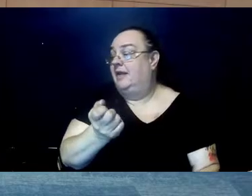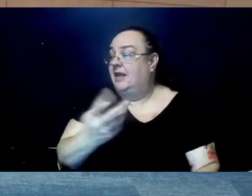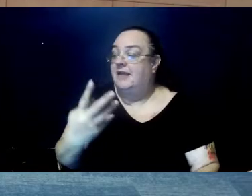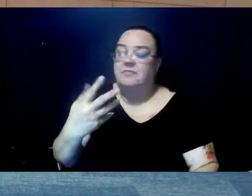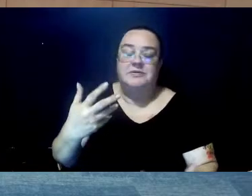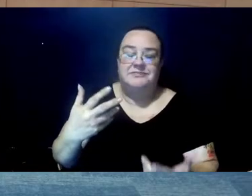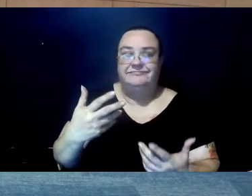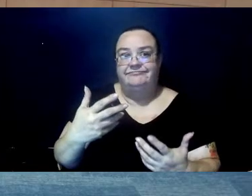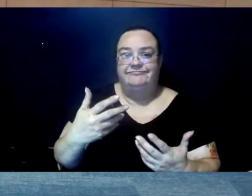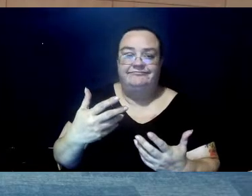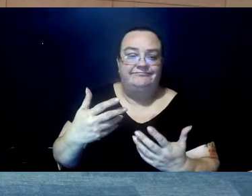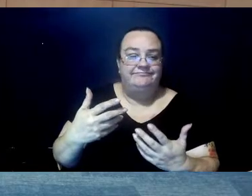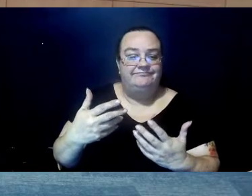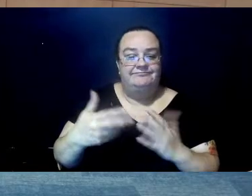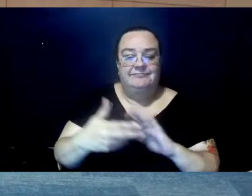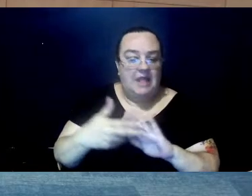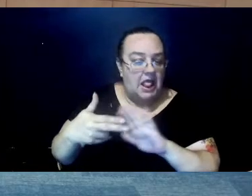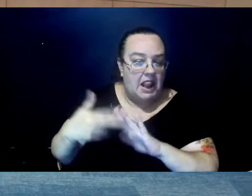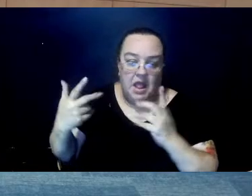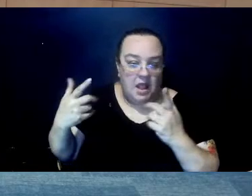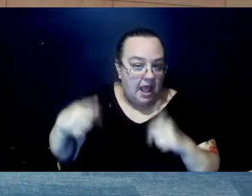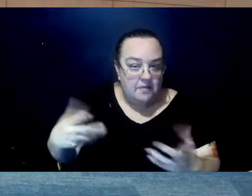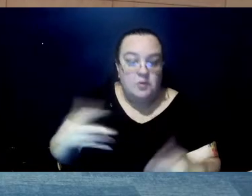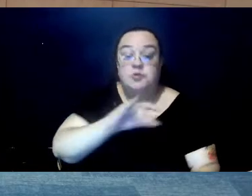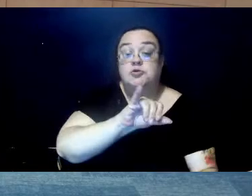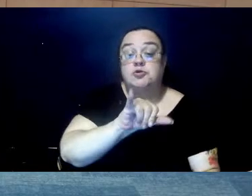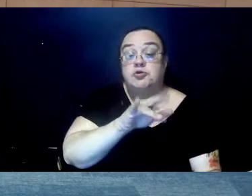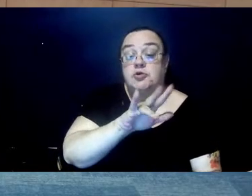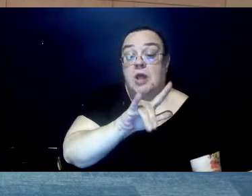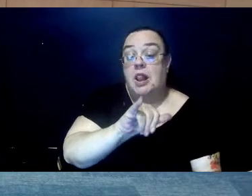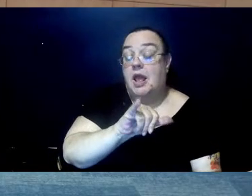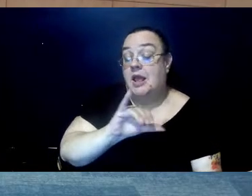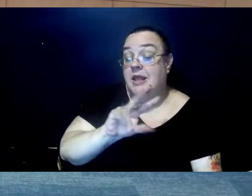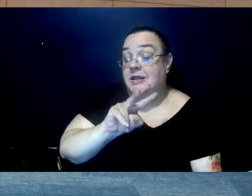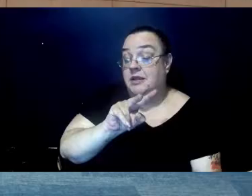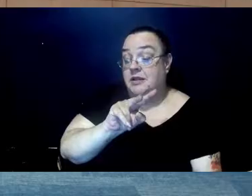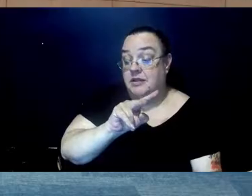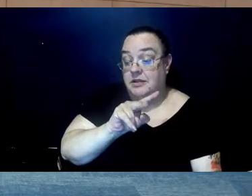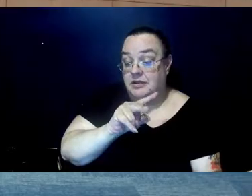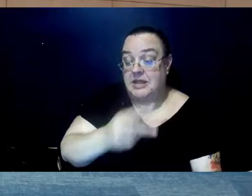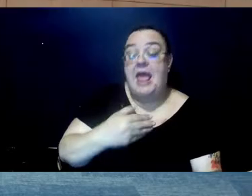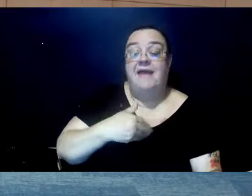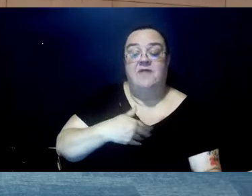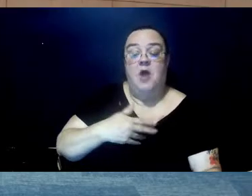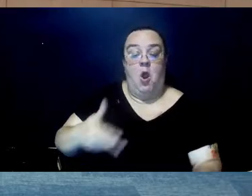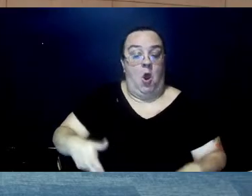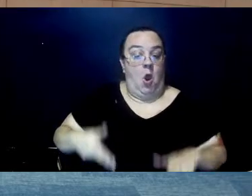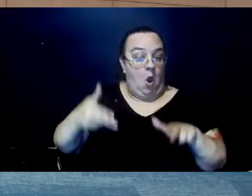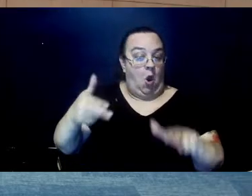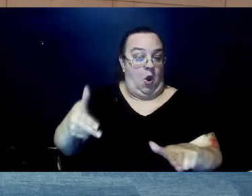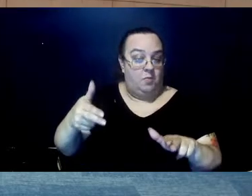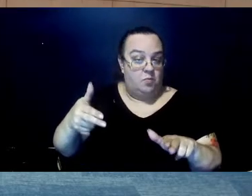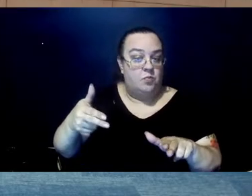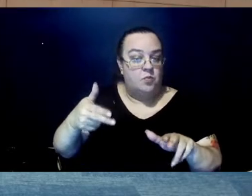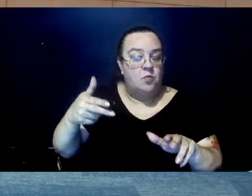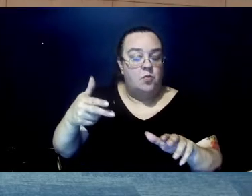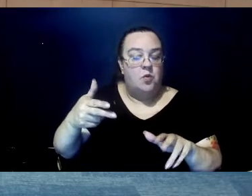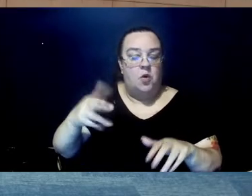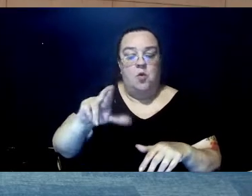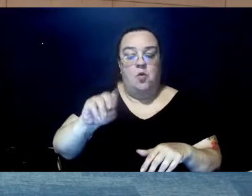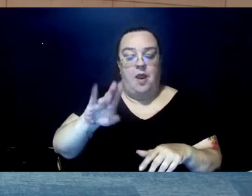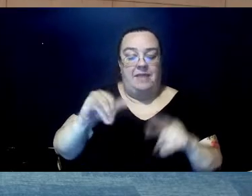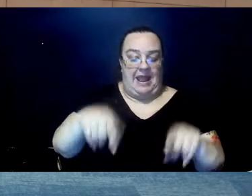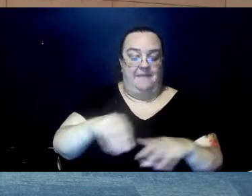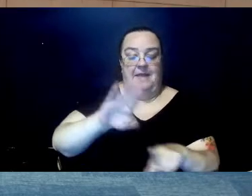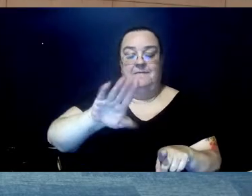highlights. On July the 2nd, there was an armed robbery that occurred in Bladensburg, along with a first-degree assault.